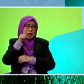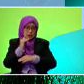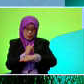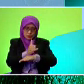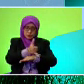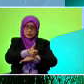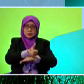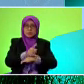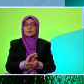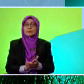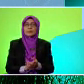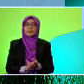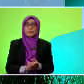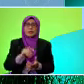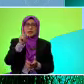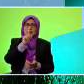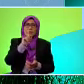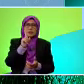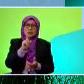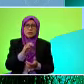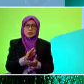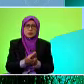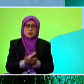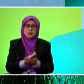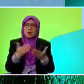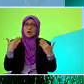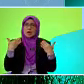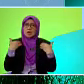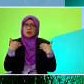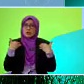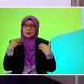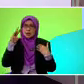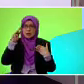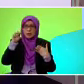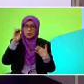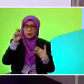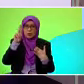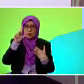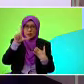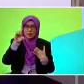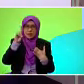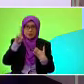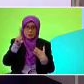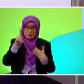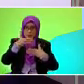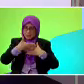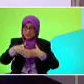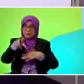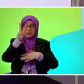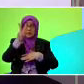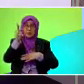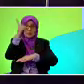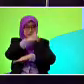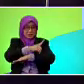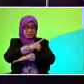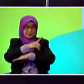one do you think will have moles growing on it after maybe 1 or 2 days? Who can try and answer that?